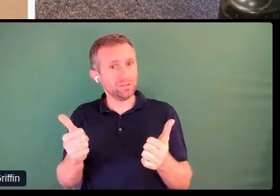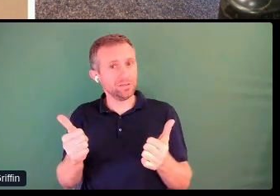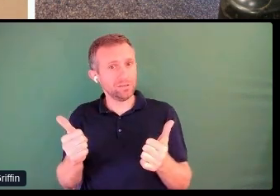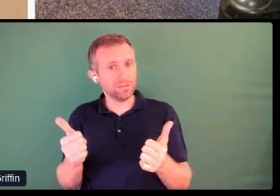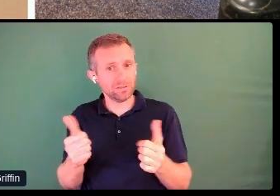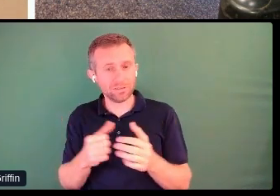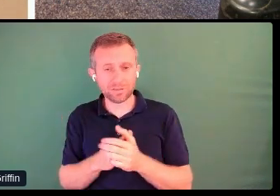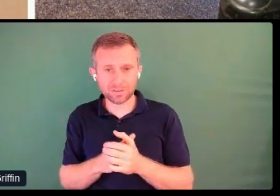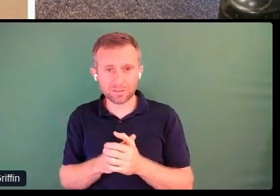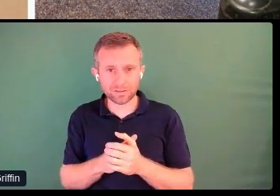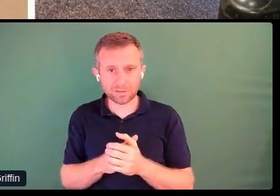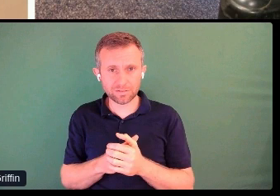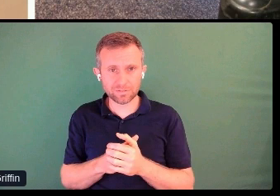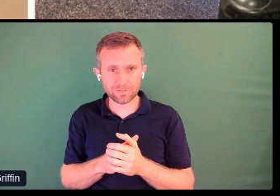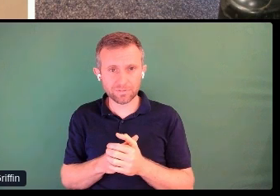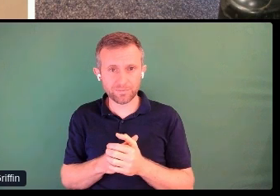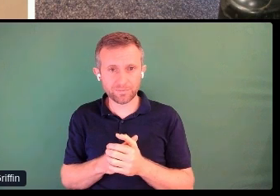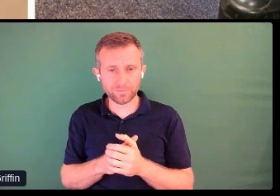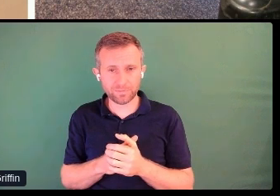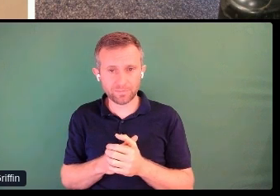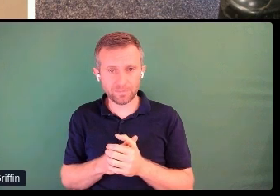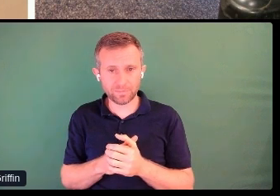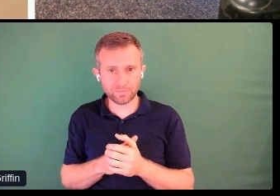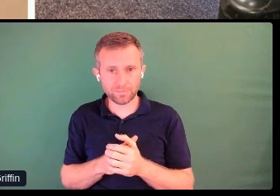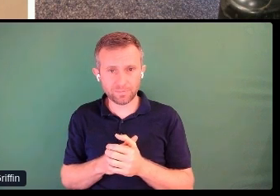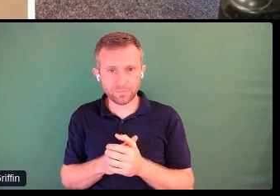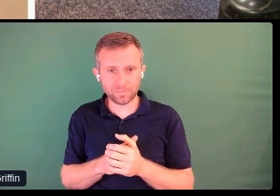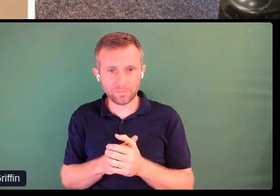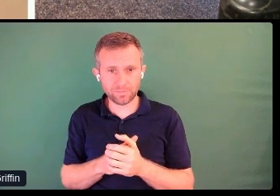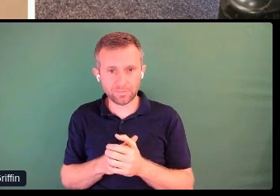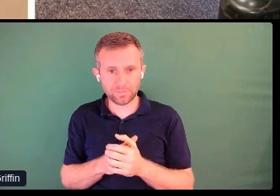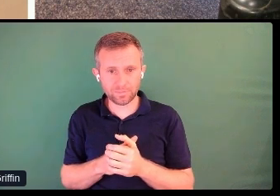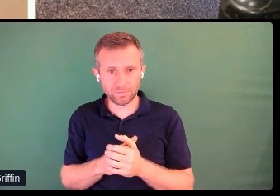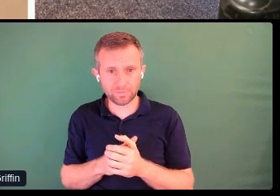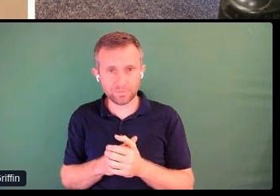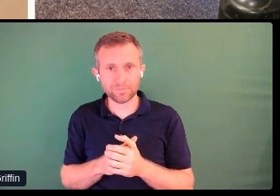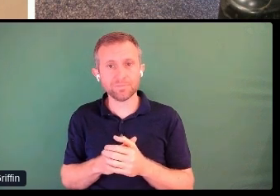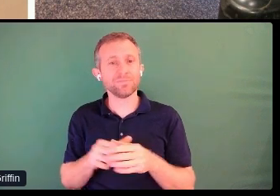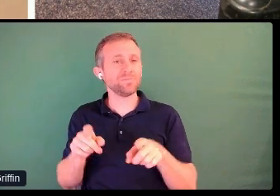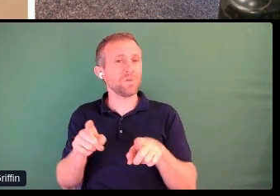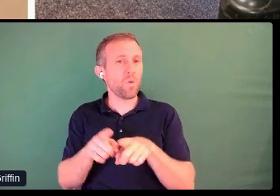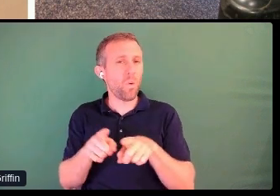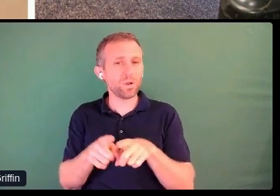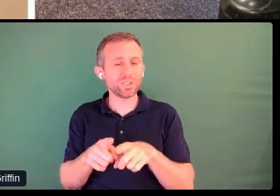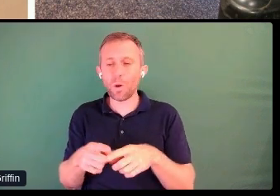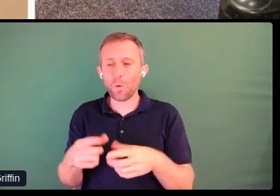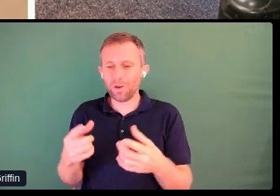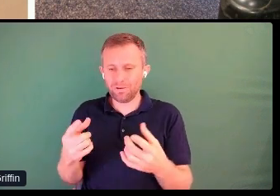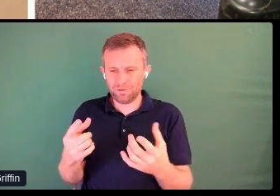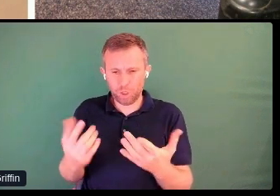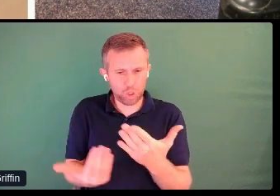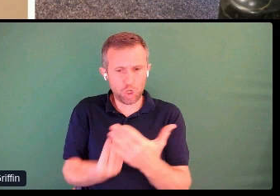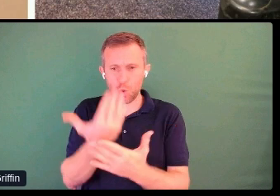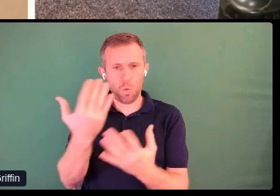the core design being compact to take up least amount of table surface and be flexible in